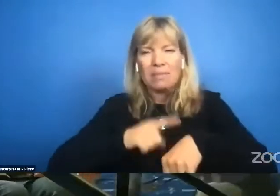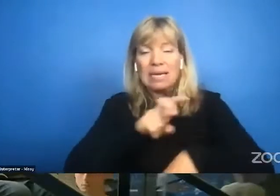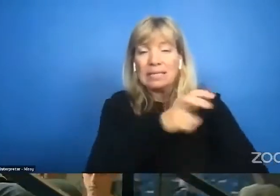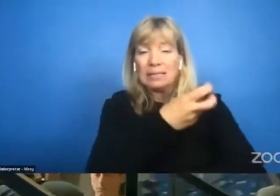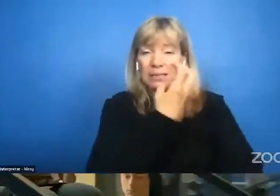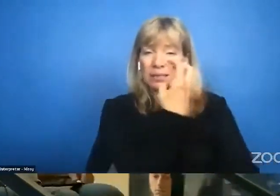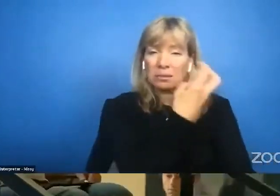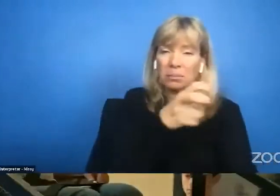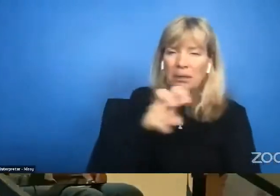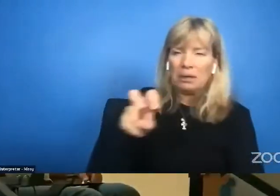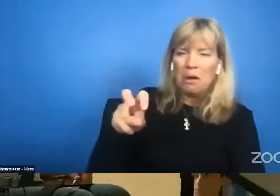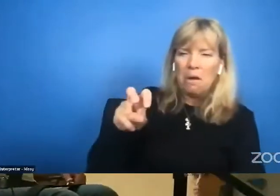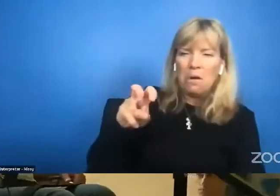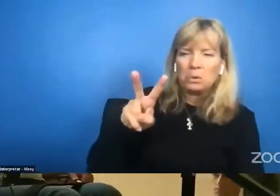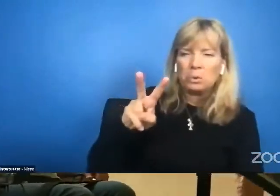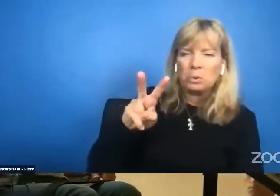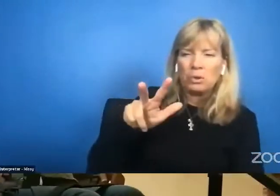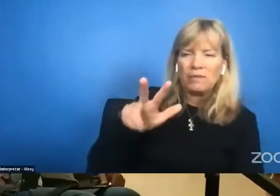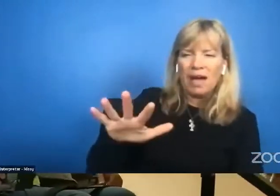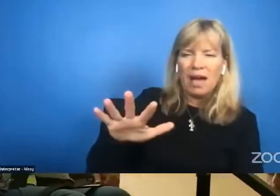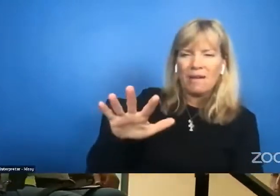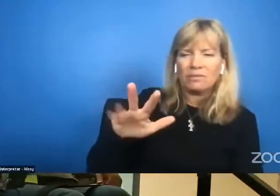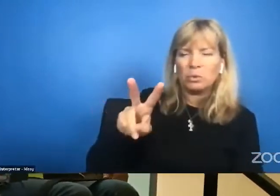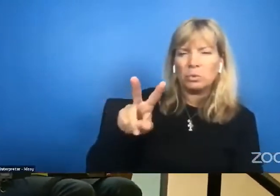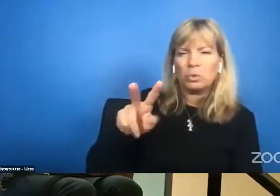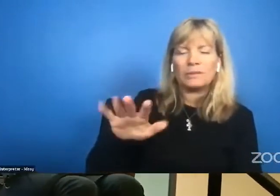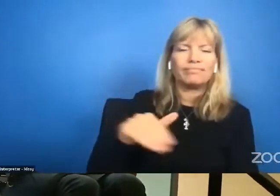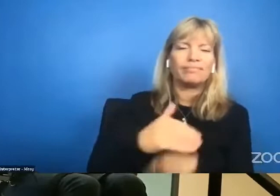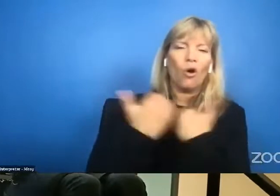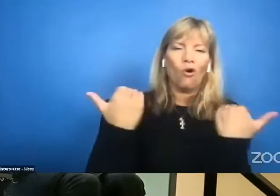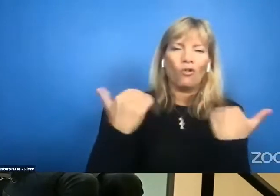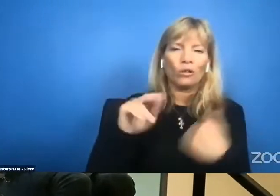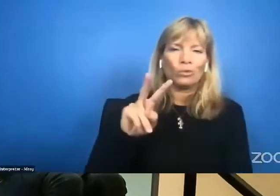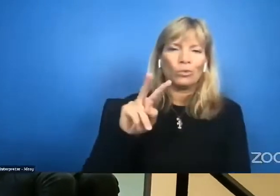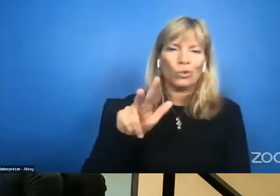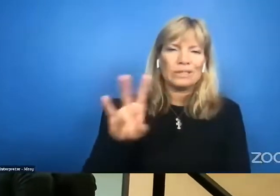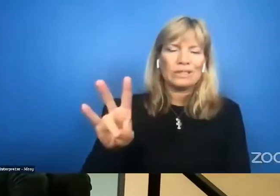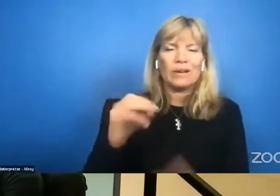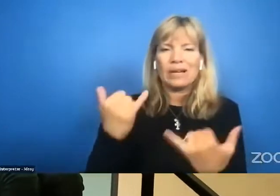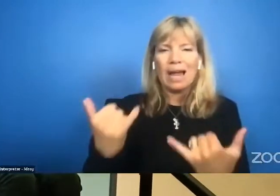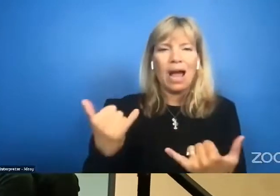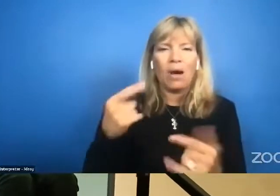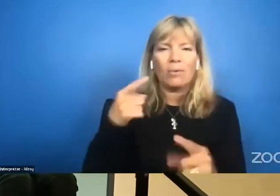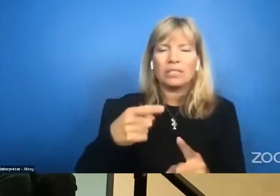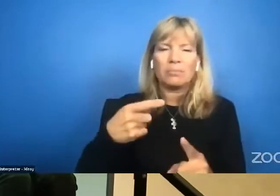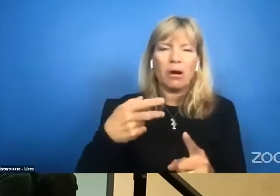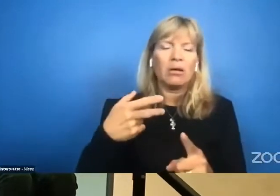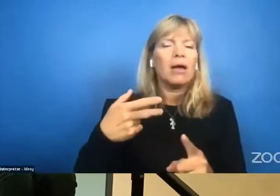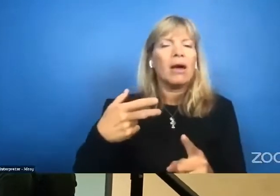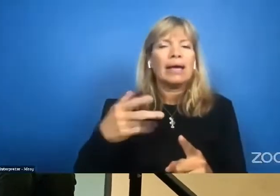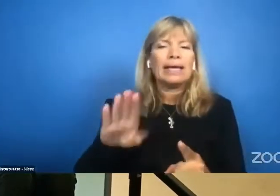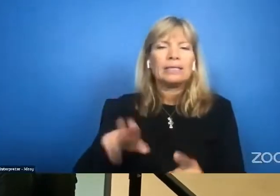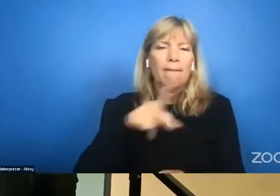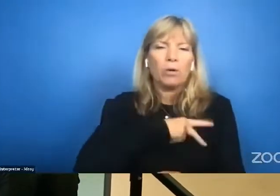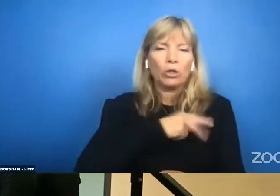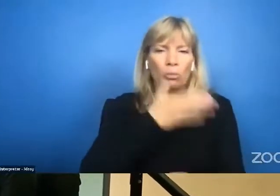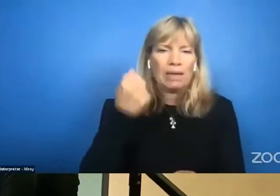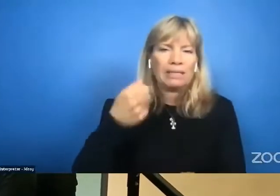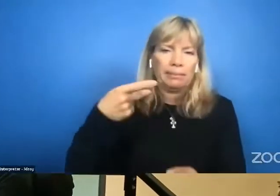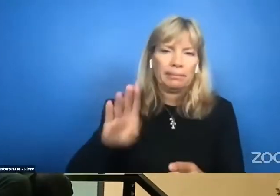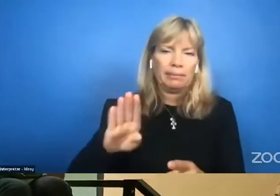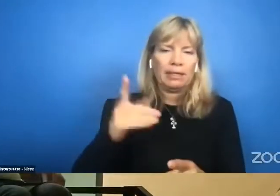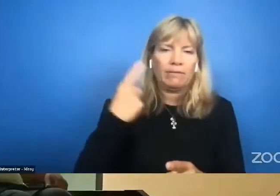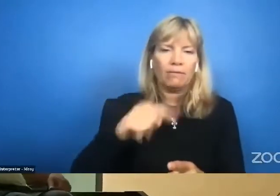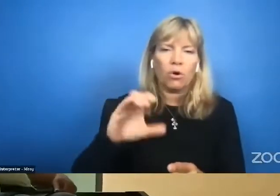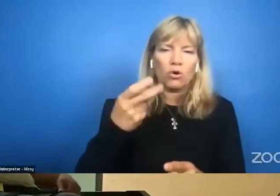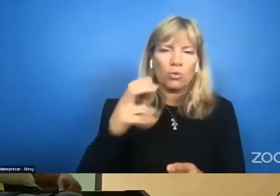it's over 2:37. Now it's all about a PB, a personal best for Christian Rusterholz. Can he beat his first heat time